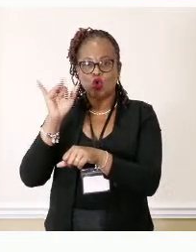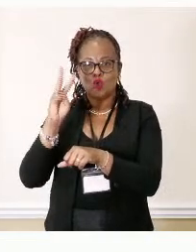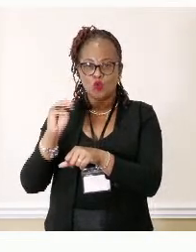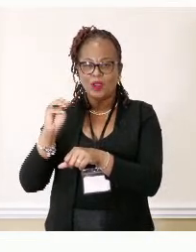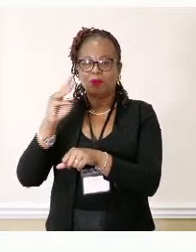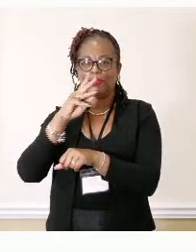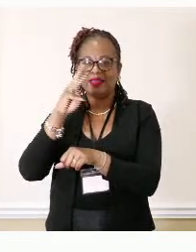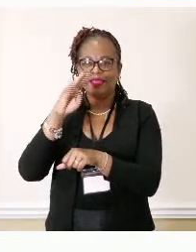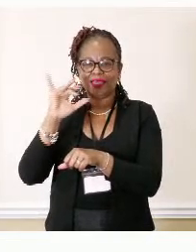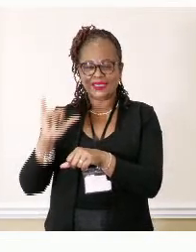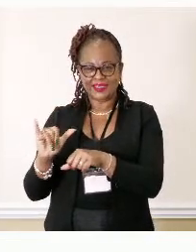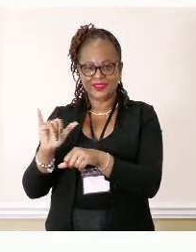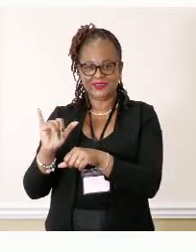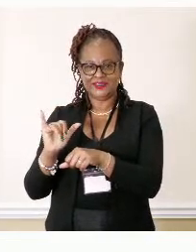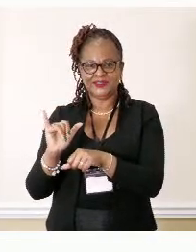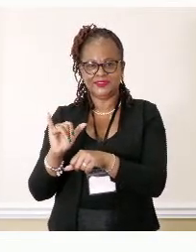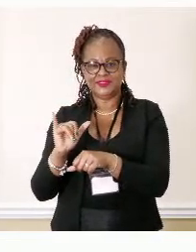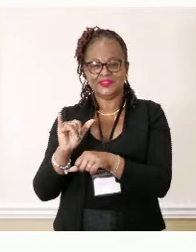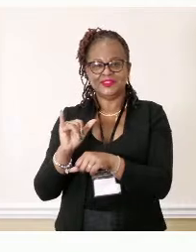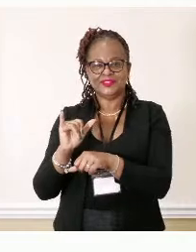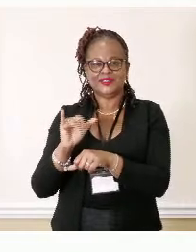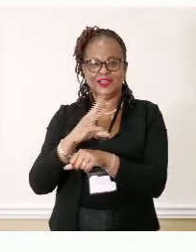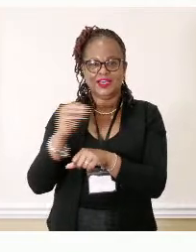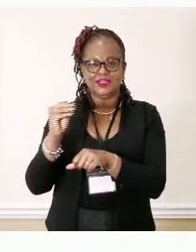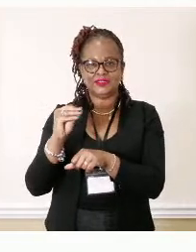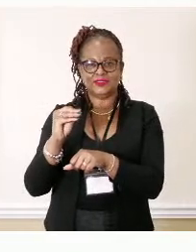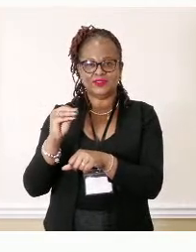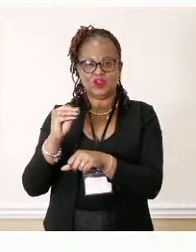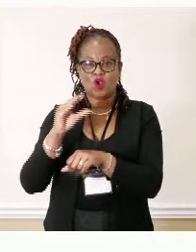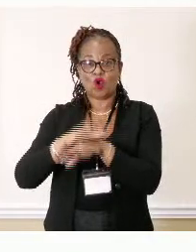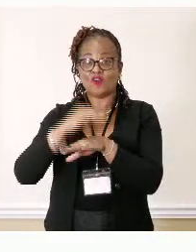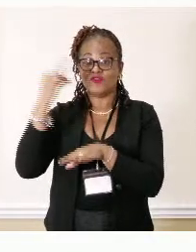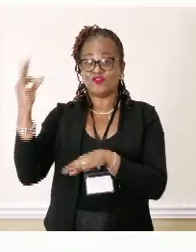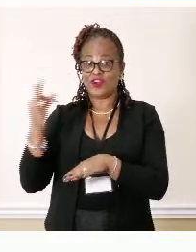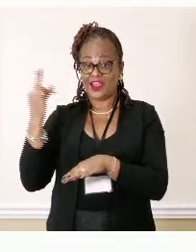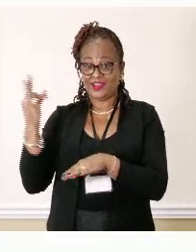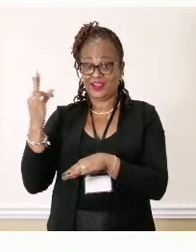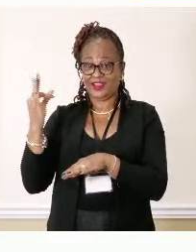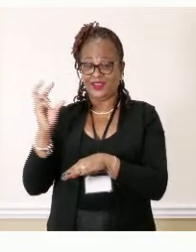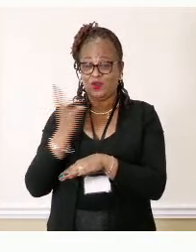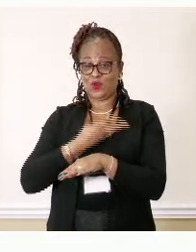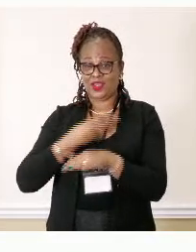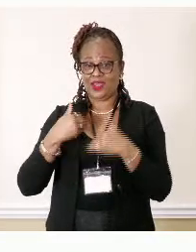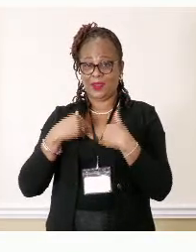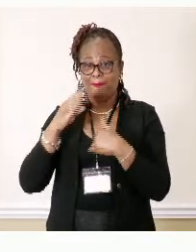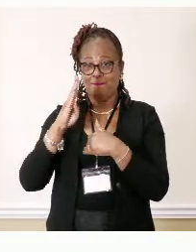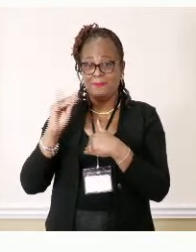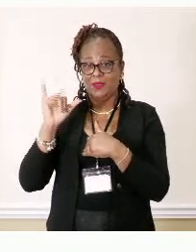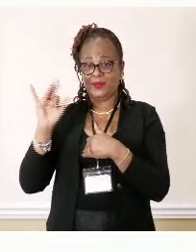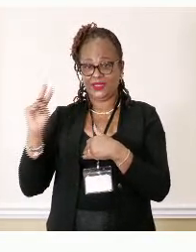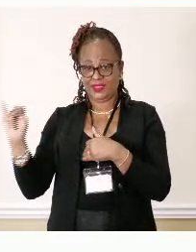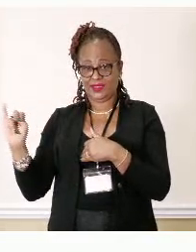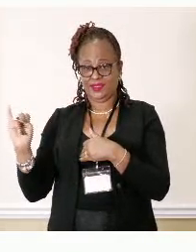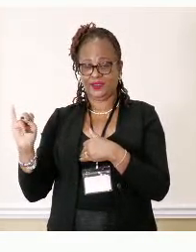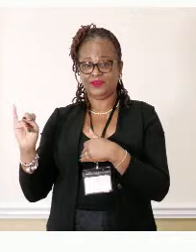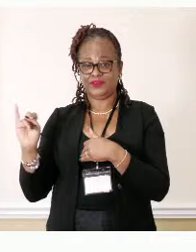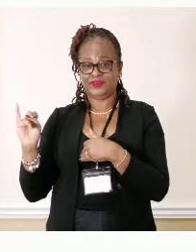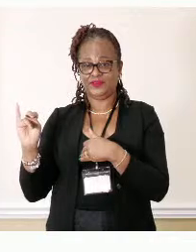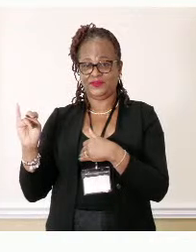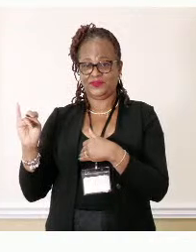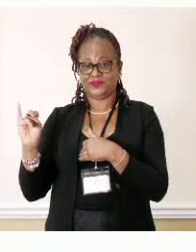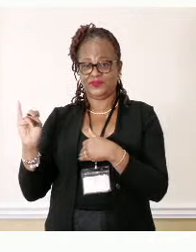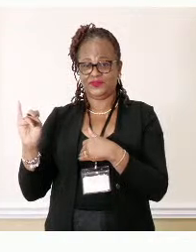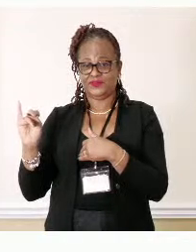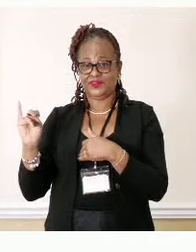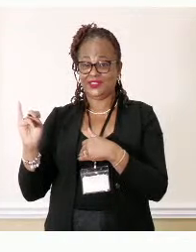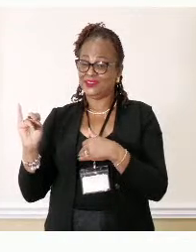Wednesdays, North Central and South Eleuthera. And on Friday, we have Bimini. Now, this is